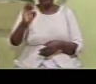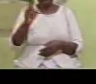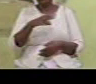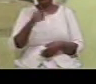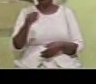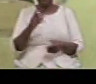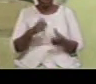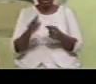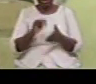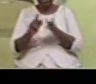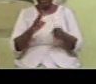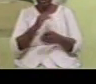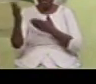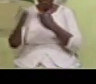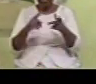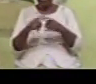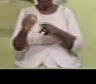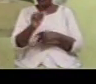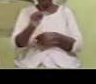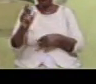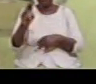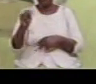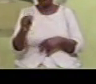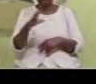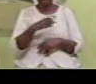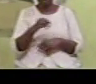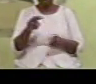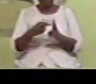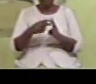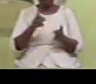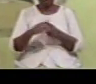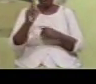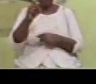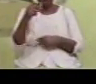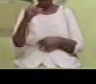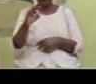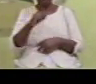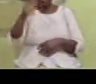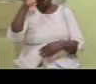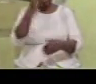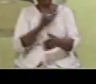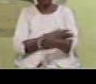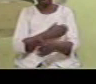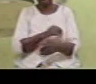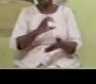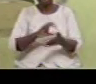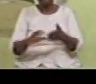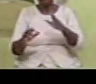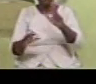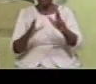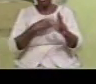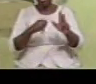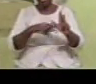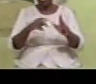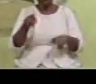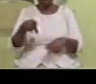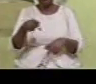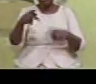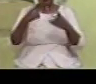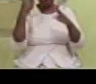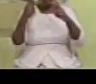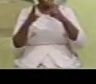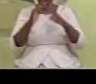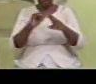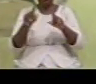Aaron, the priest, or unto one of his sons, the priest, in verse 3, and the priest shall look on the plague in the